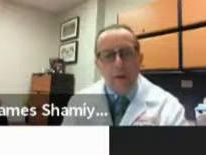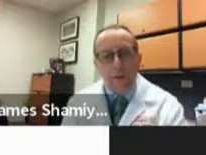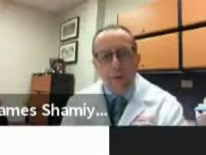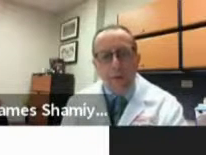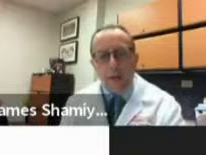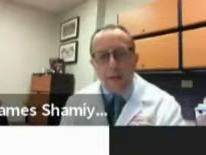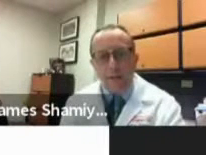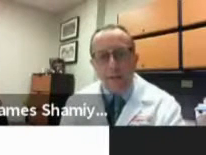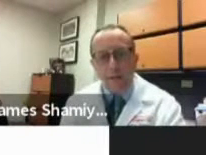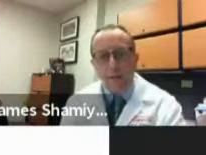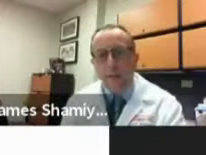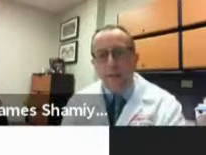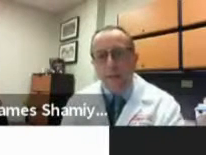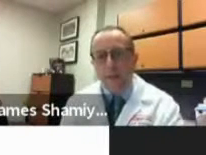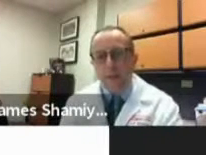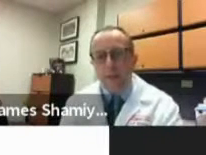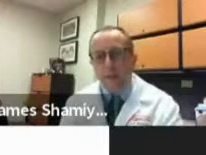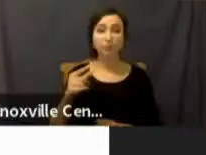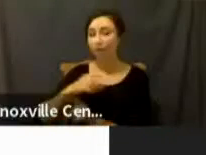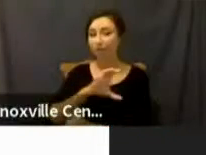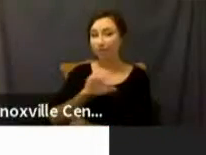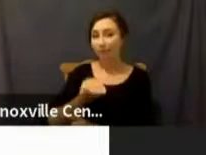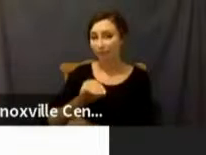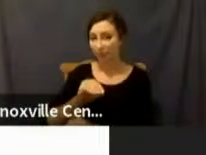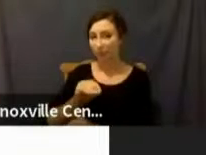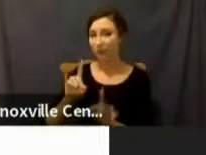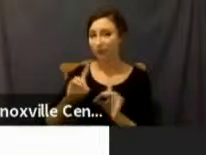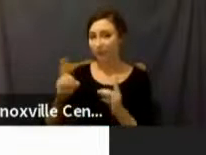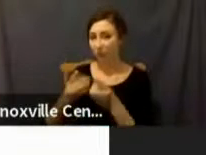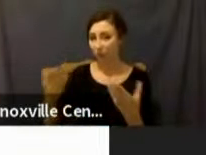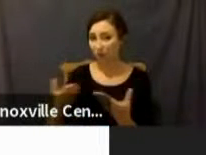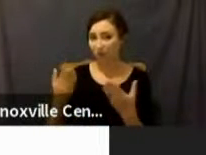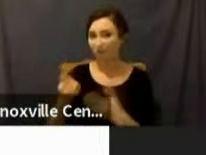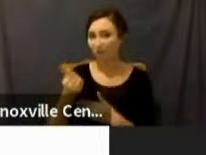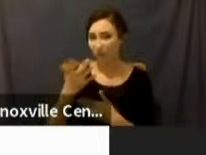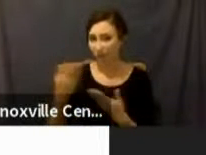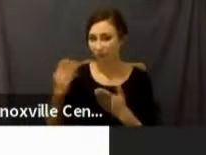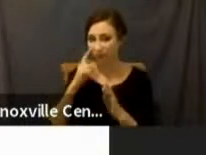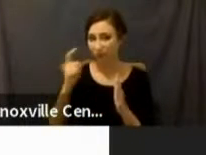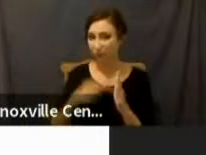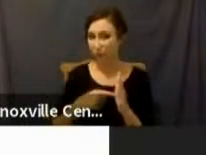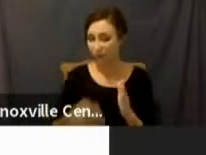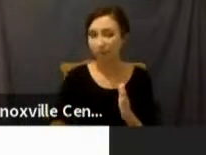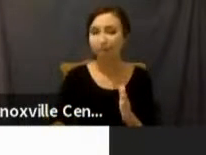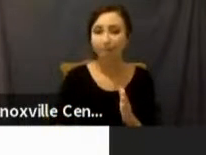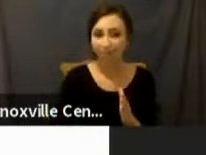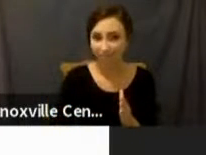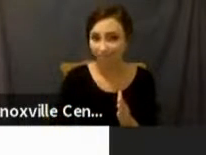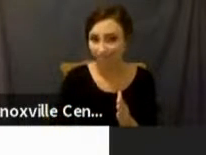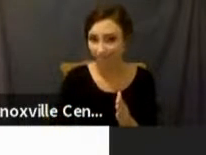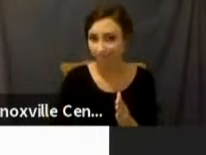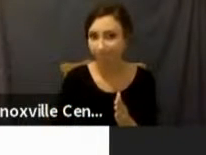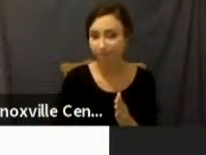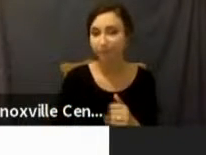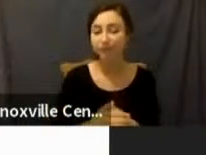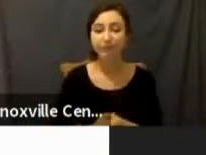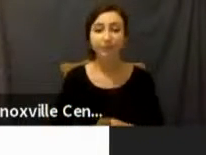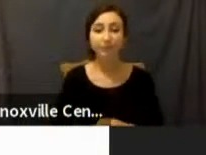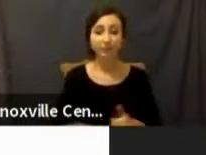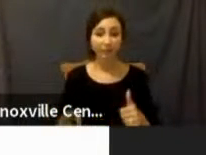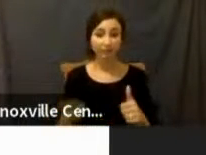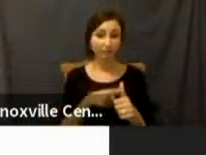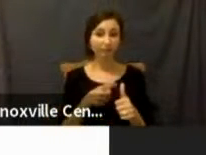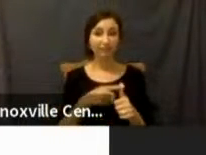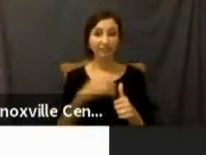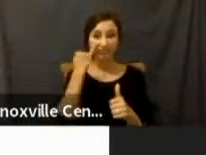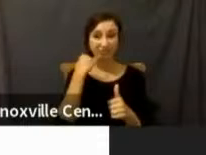by month in the county and the district, a few things jump off the page. First of all, if we see in the